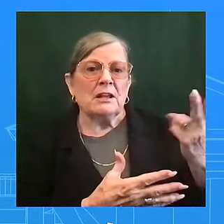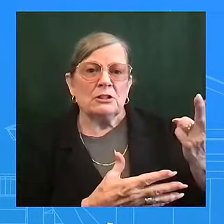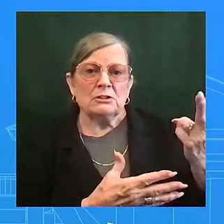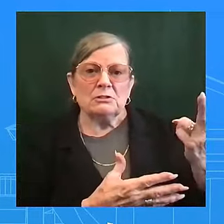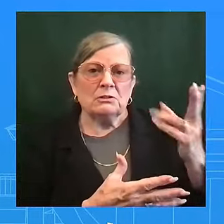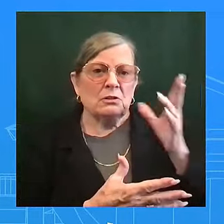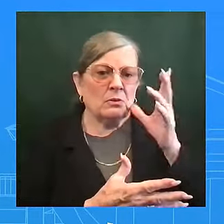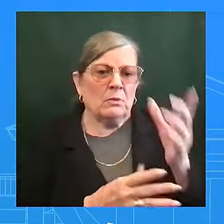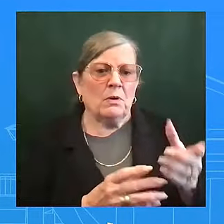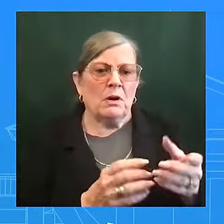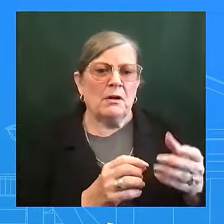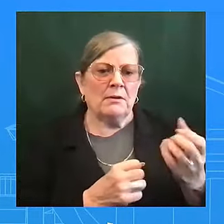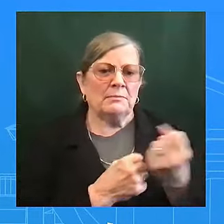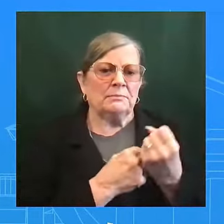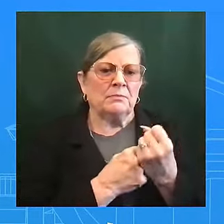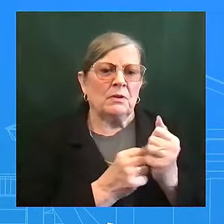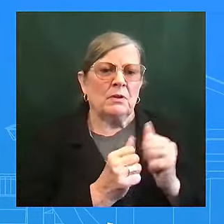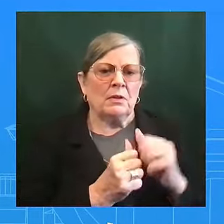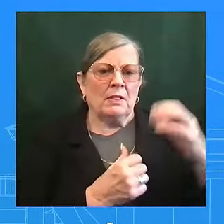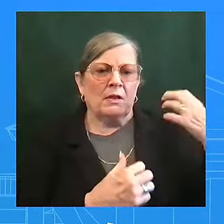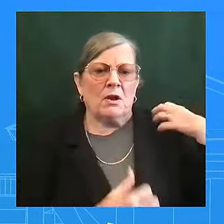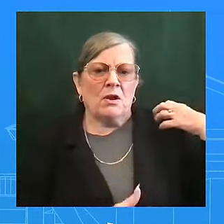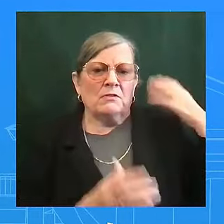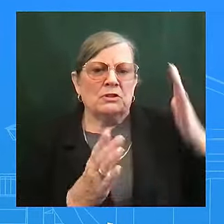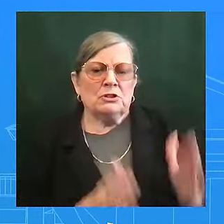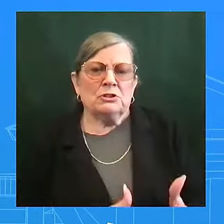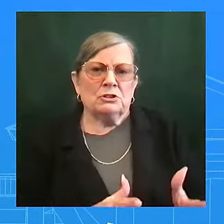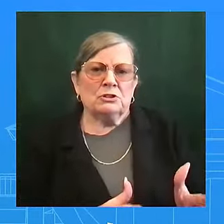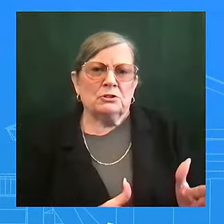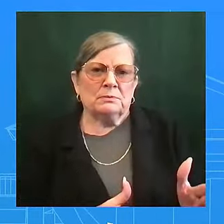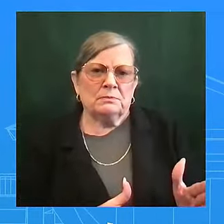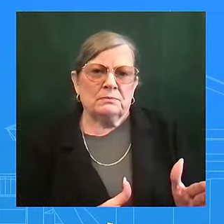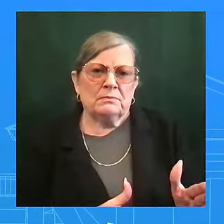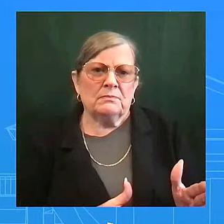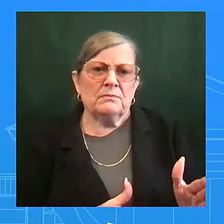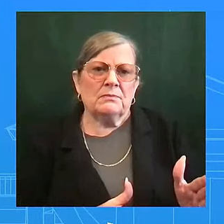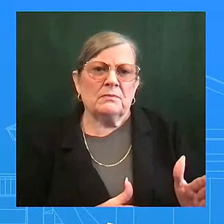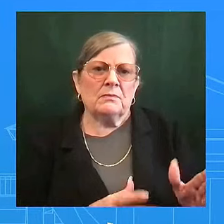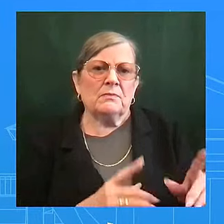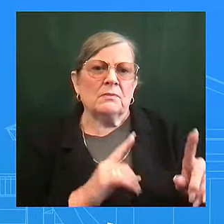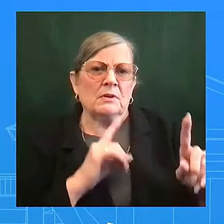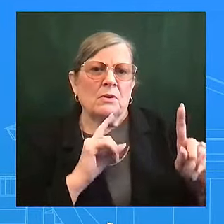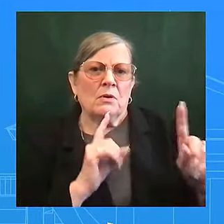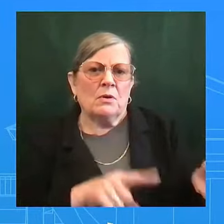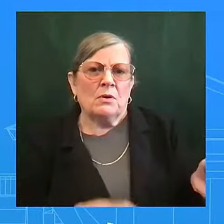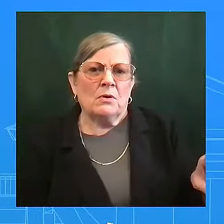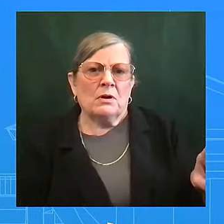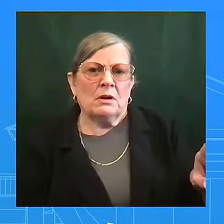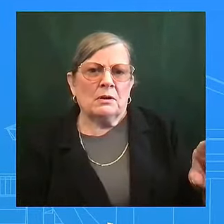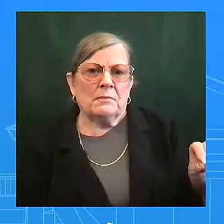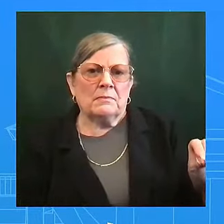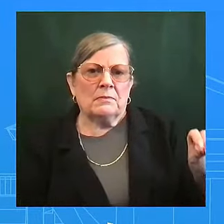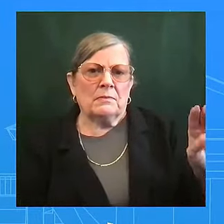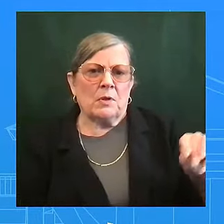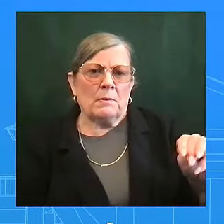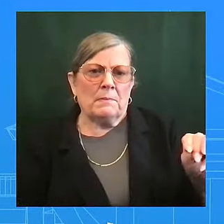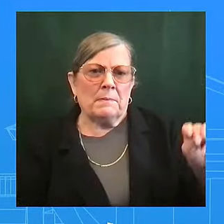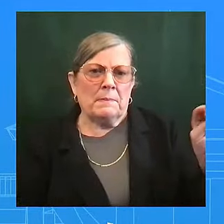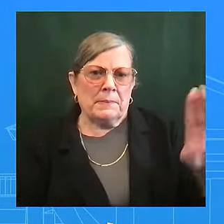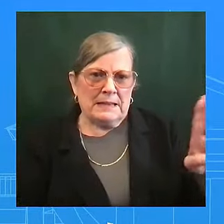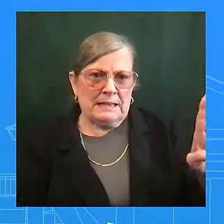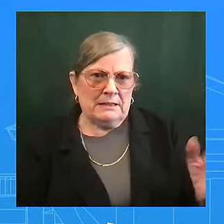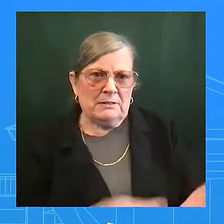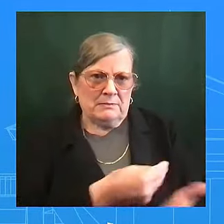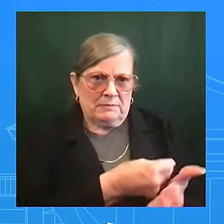question. OMB, Ledge Affairs Office, are in close touch with House and Senate leadership on the need to pass a